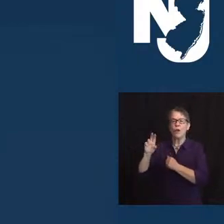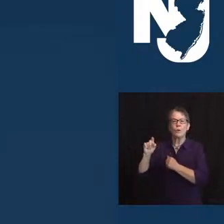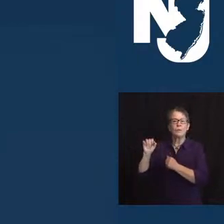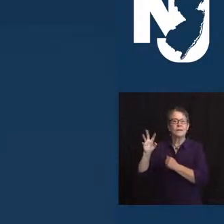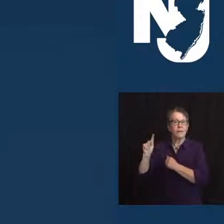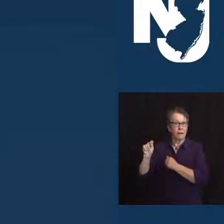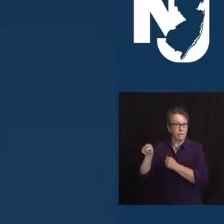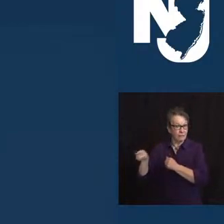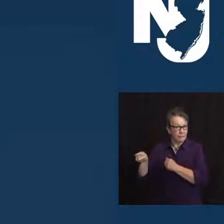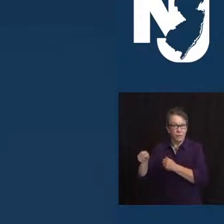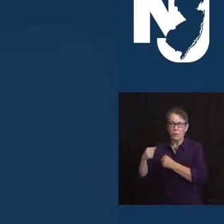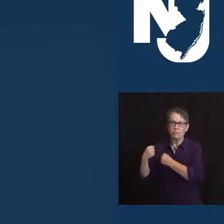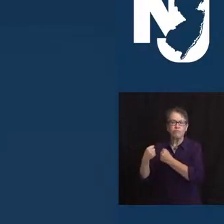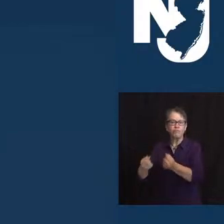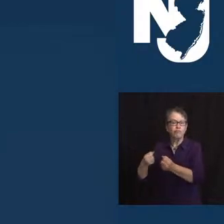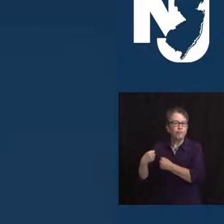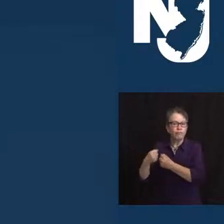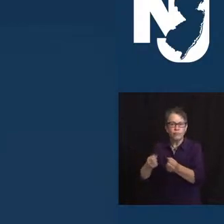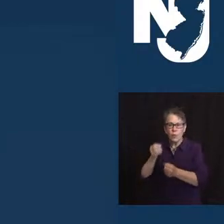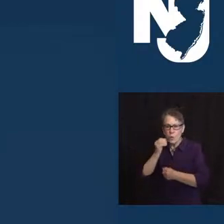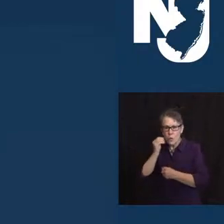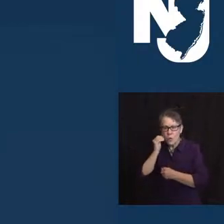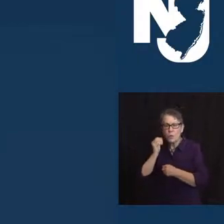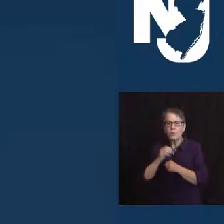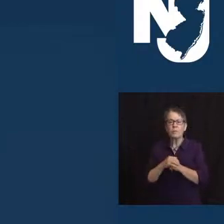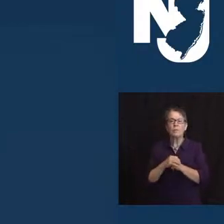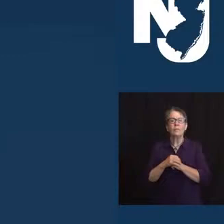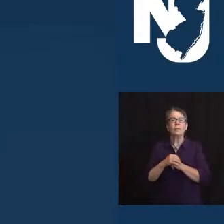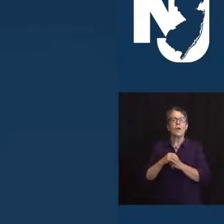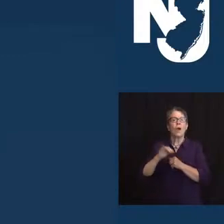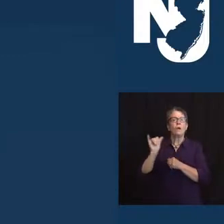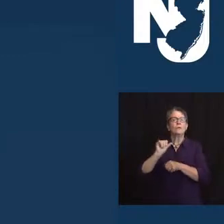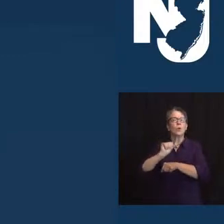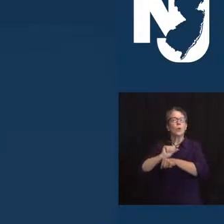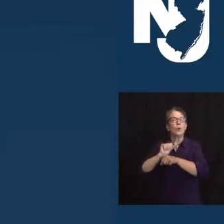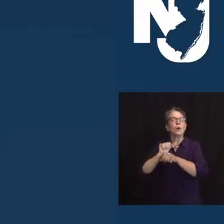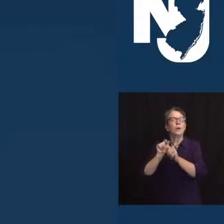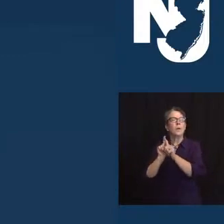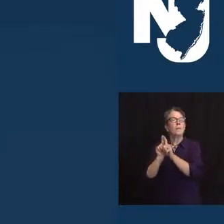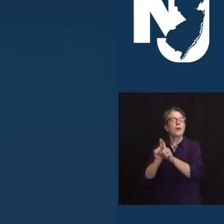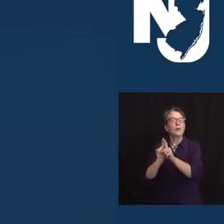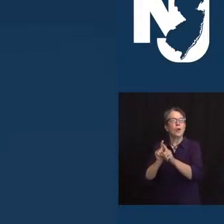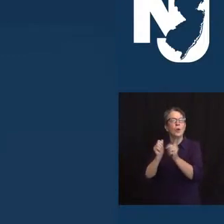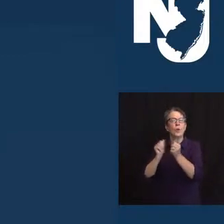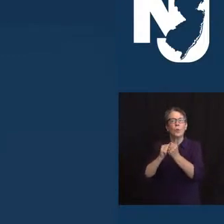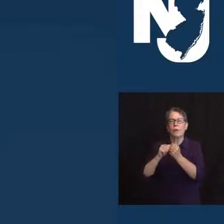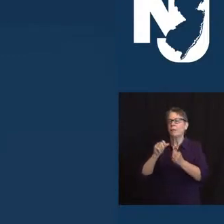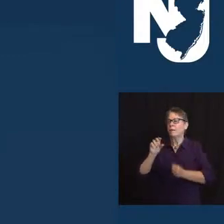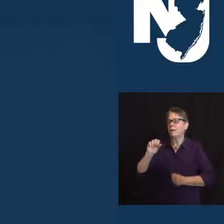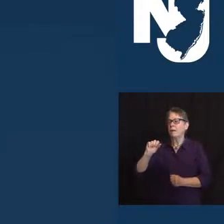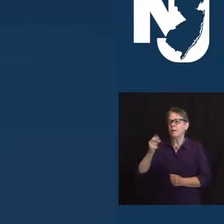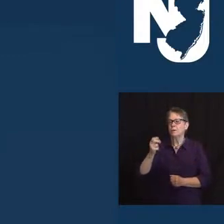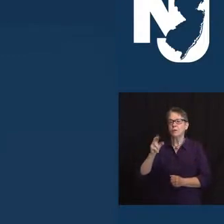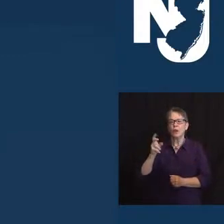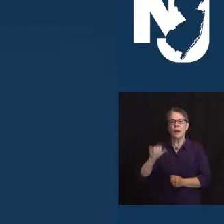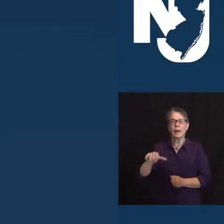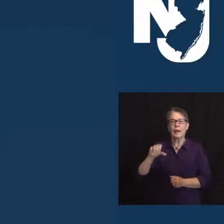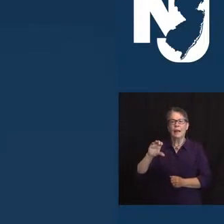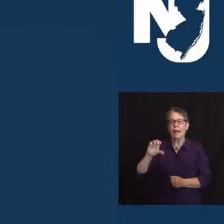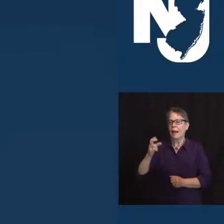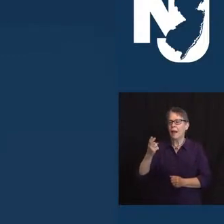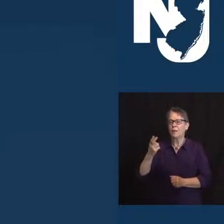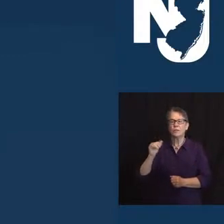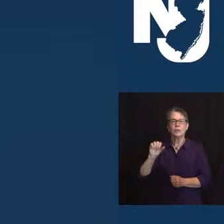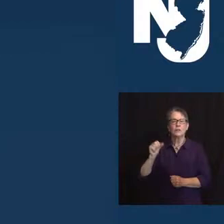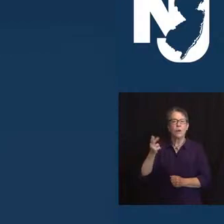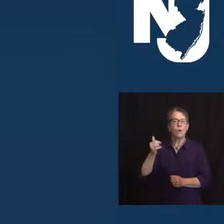underclassman at Brooklyn College by an older student who would make her own mark in history, Shirley Chisholm. Following the